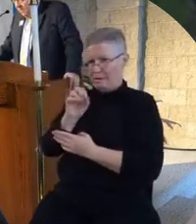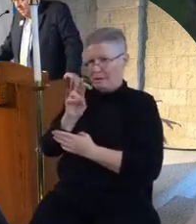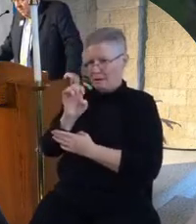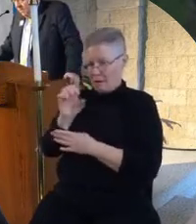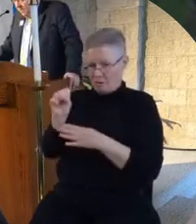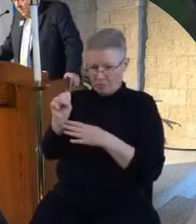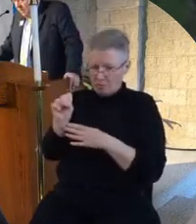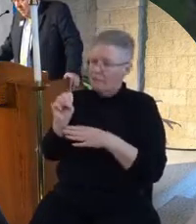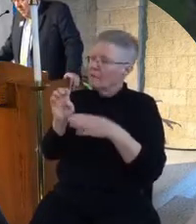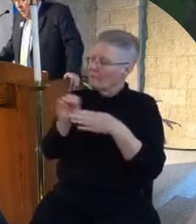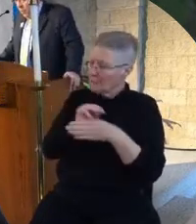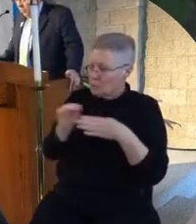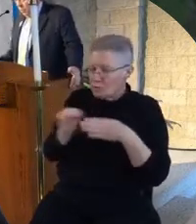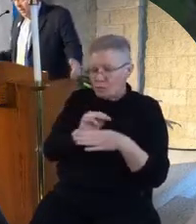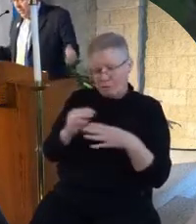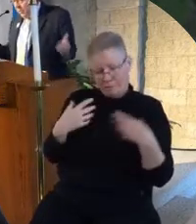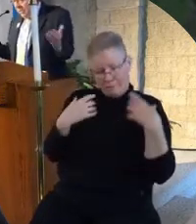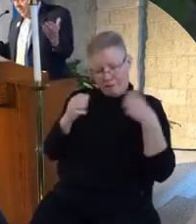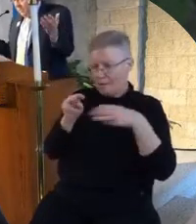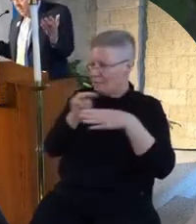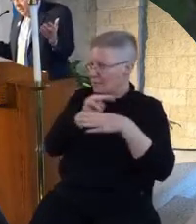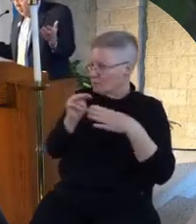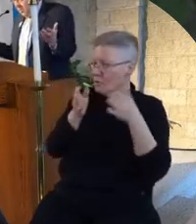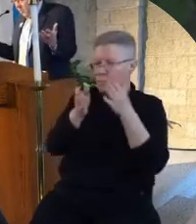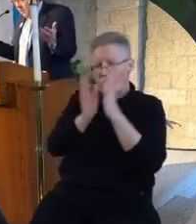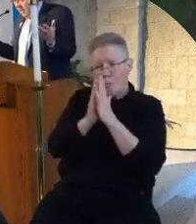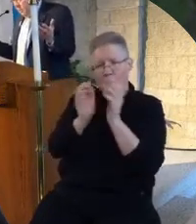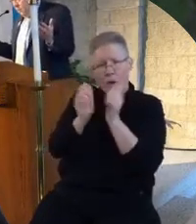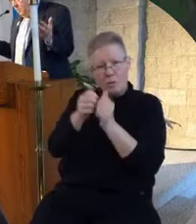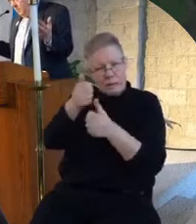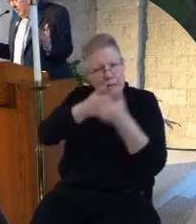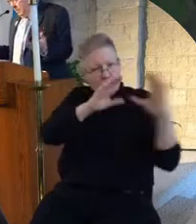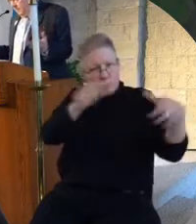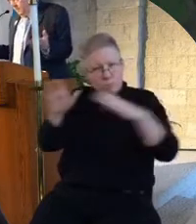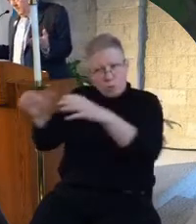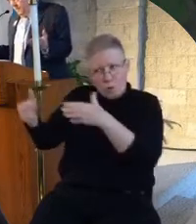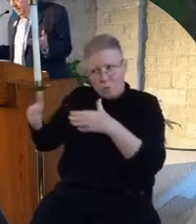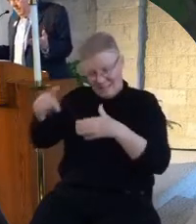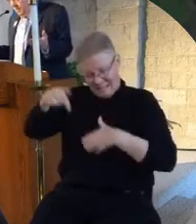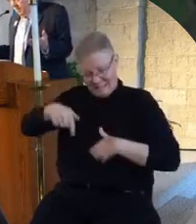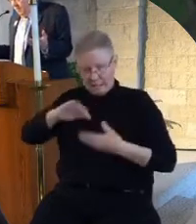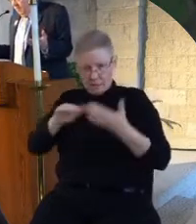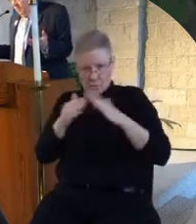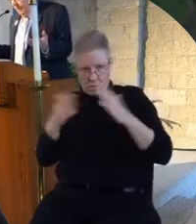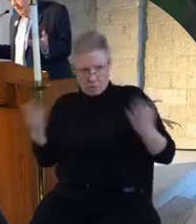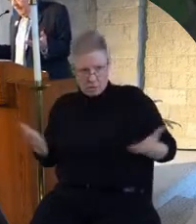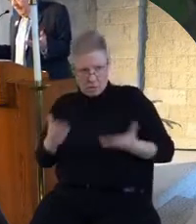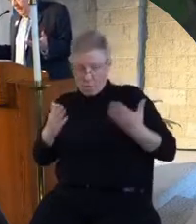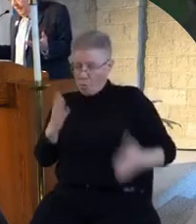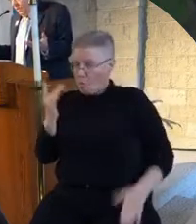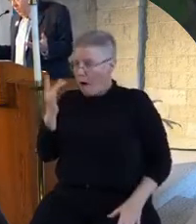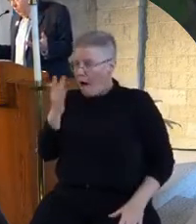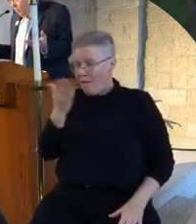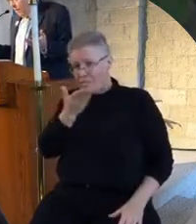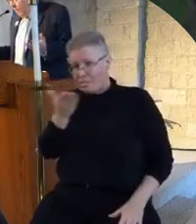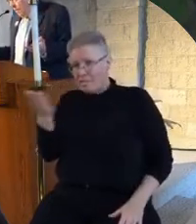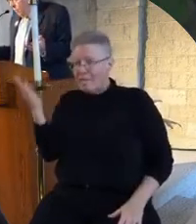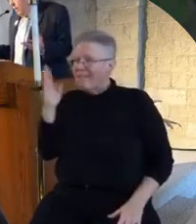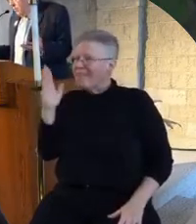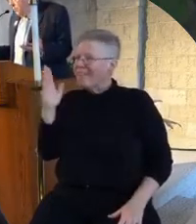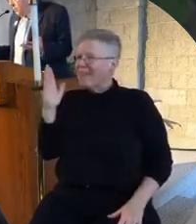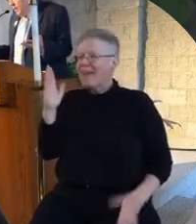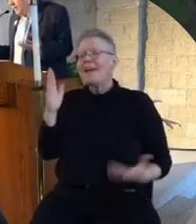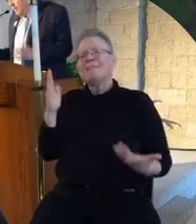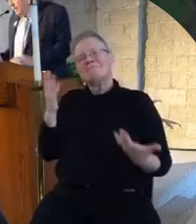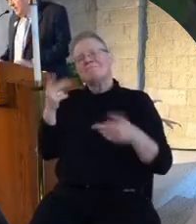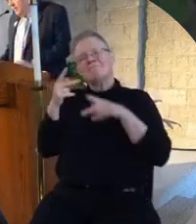ministry. We pray with these ministries within our community, for they indeed hold the high watch